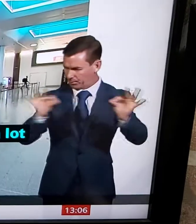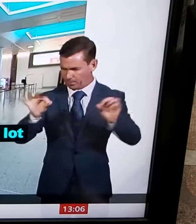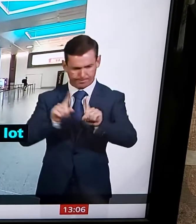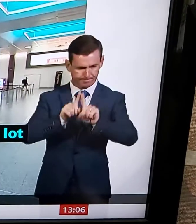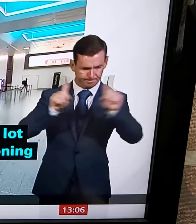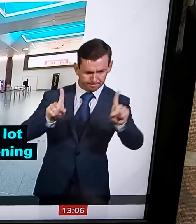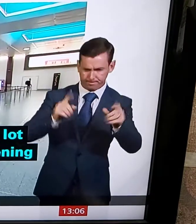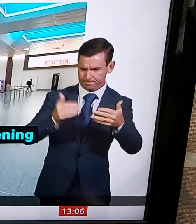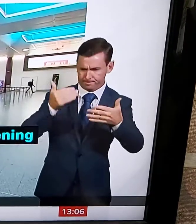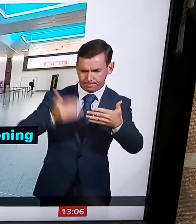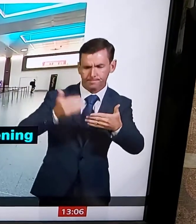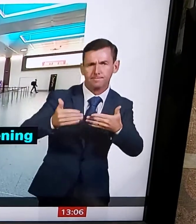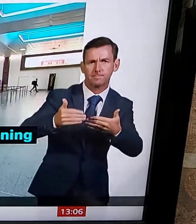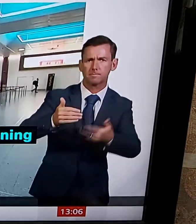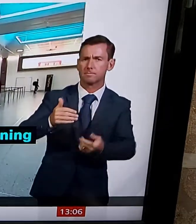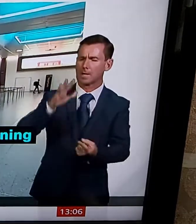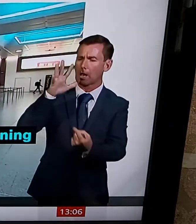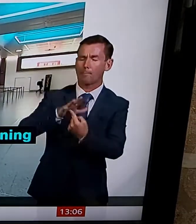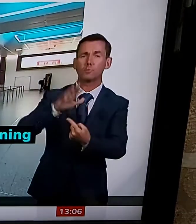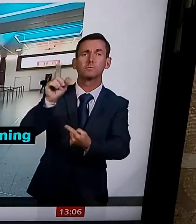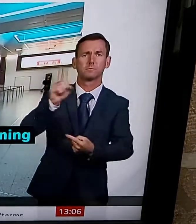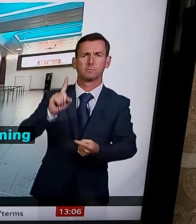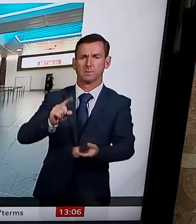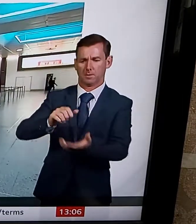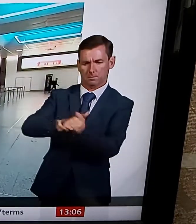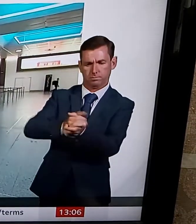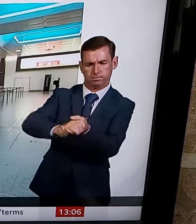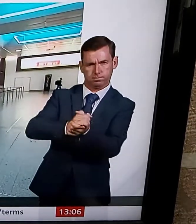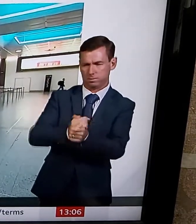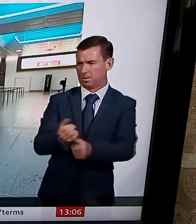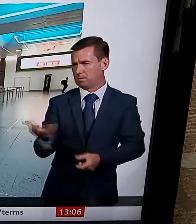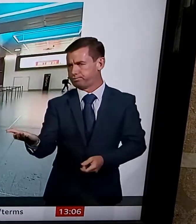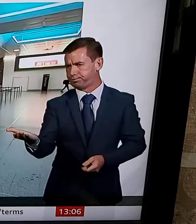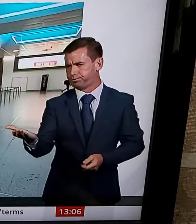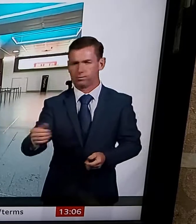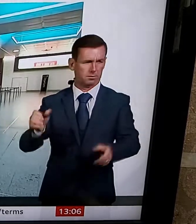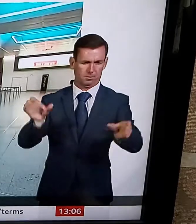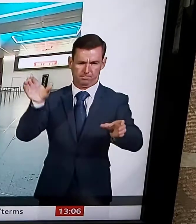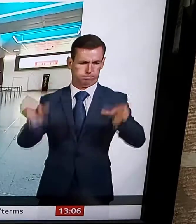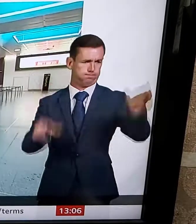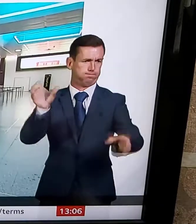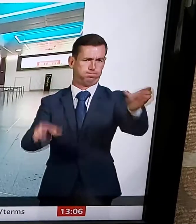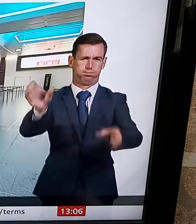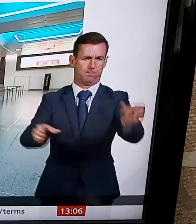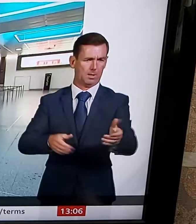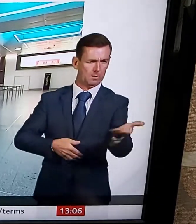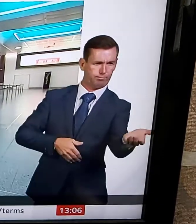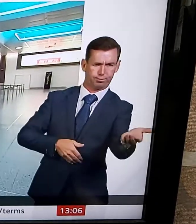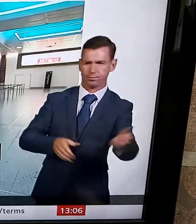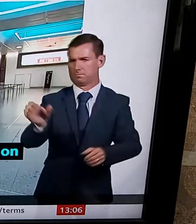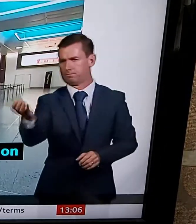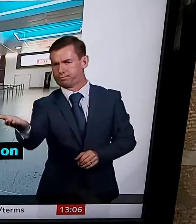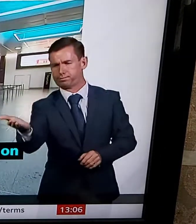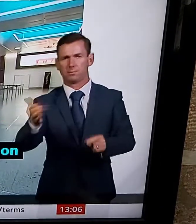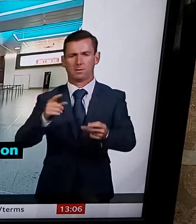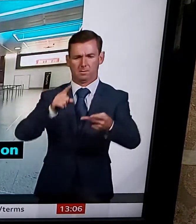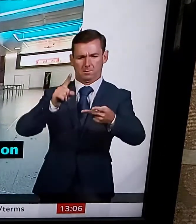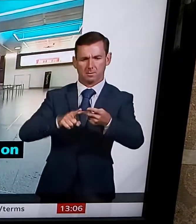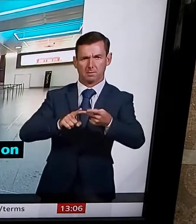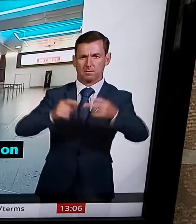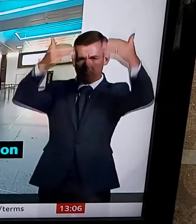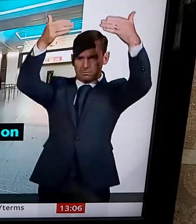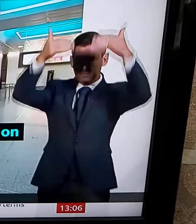situation. Neighboring Peru was widely praised for locking down early. It knew its healthcare system wouldn't cope, but inequality and poverty